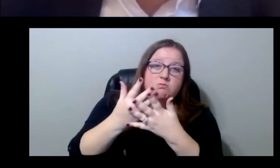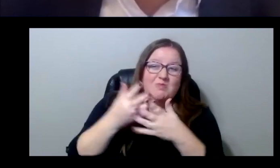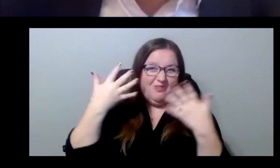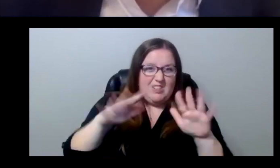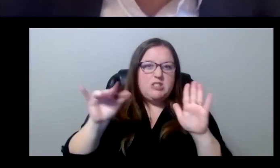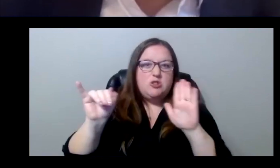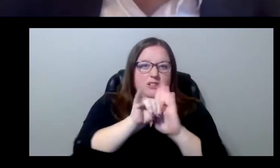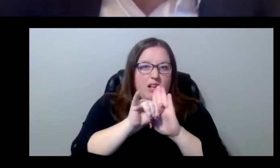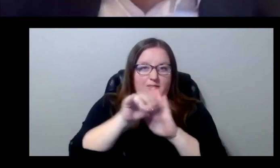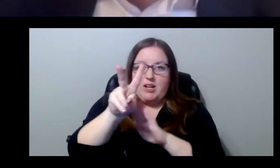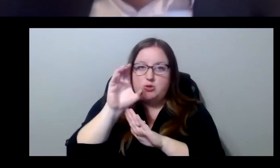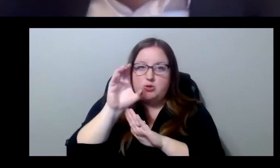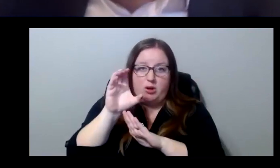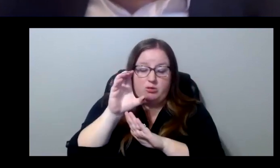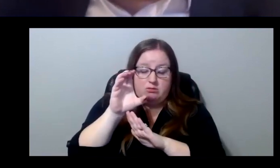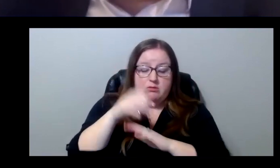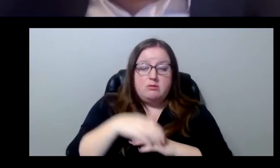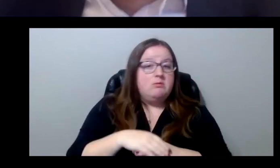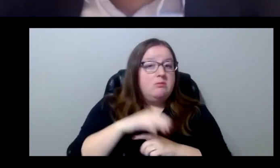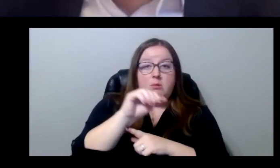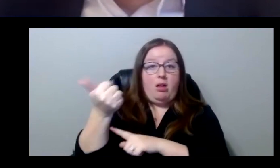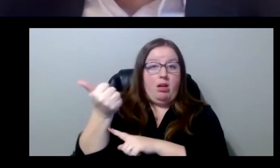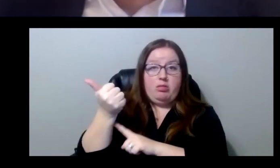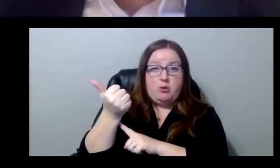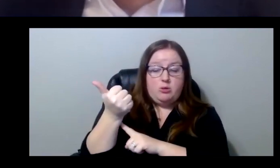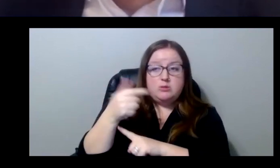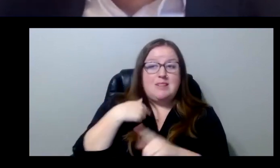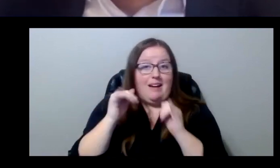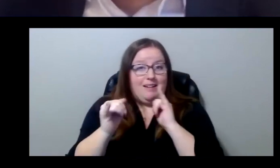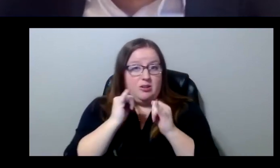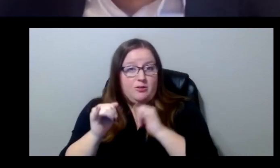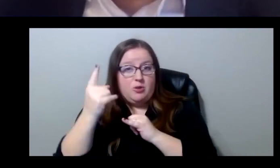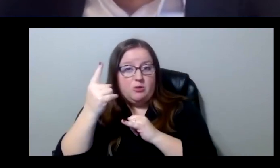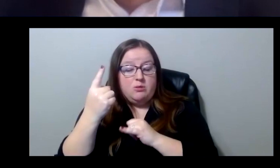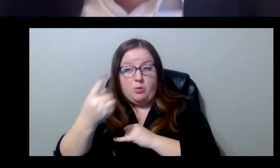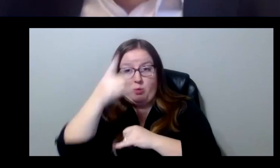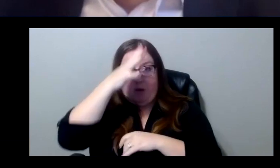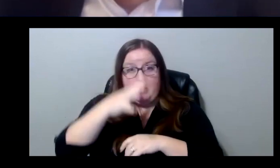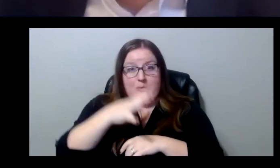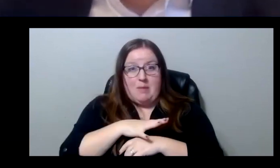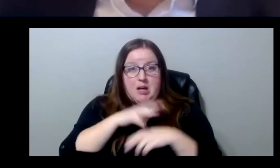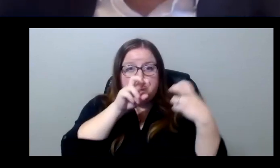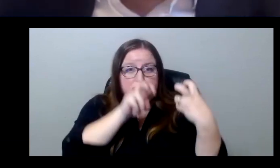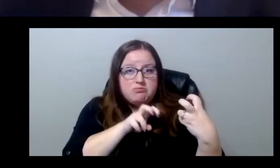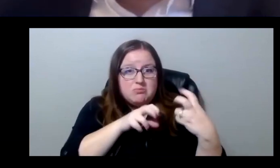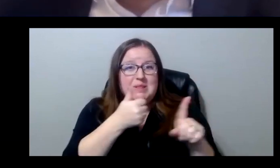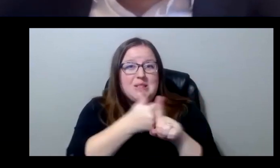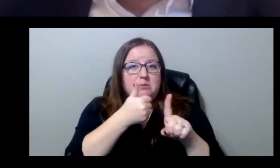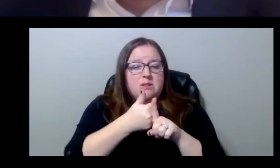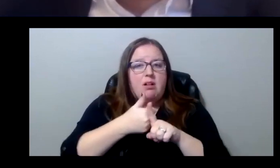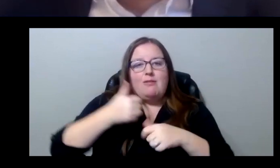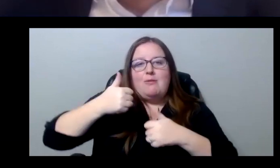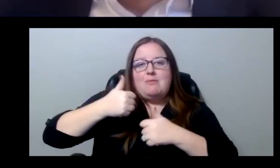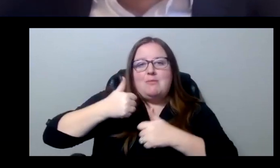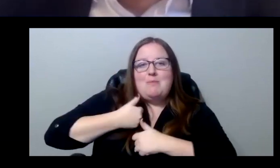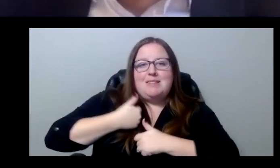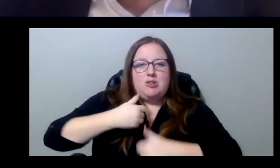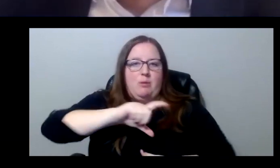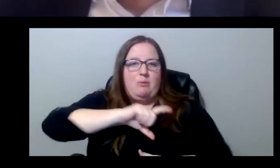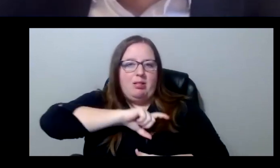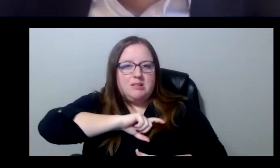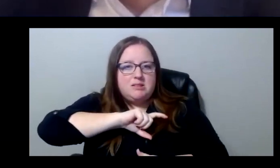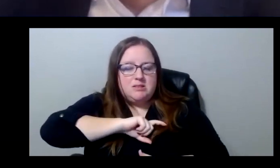Okay, so atrocities are rampant. The war, the genocidal campaign had begun in